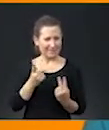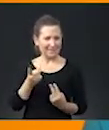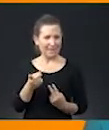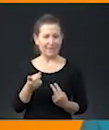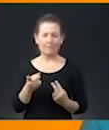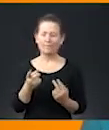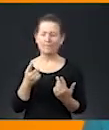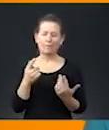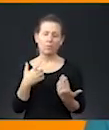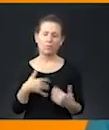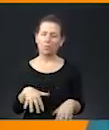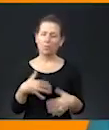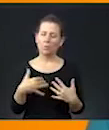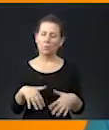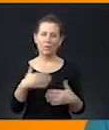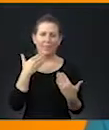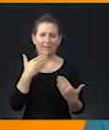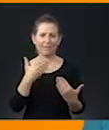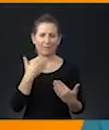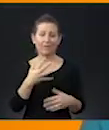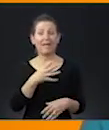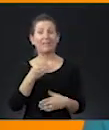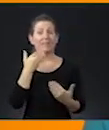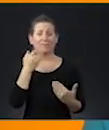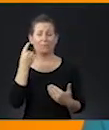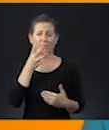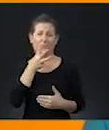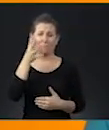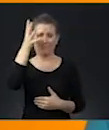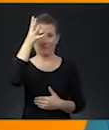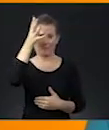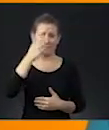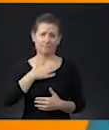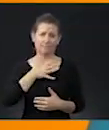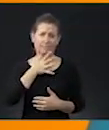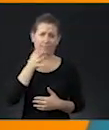I'm so thankful for my parents.